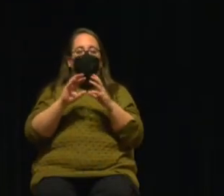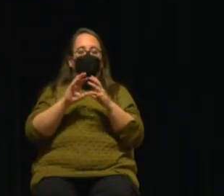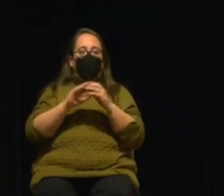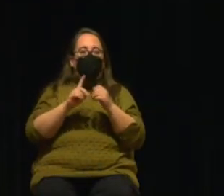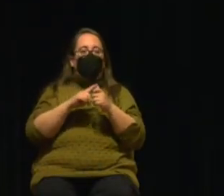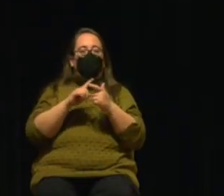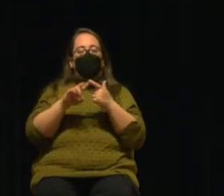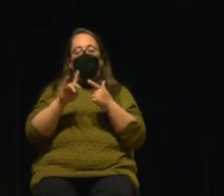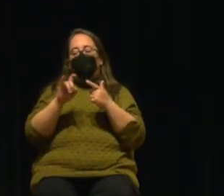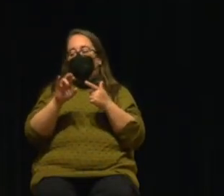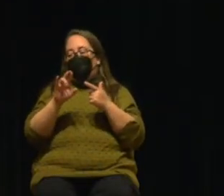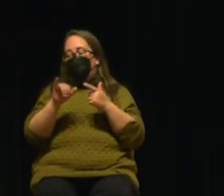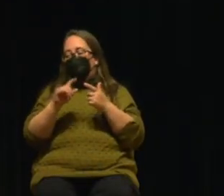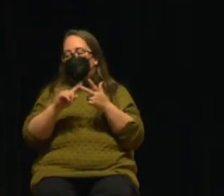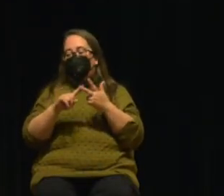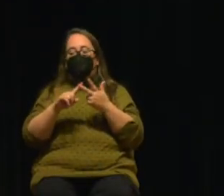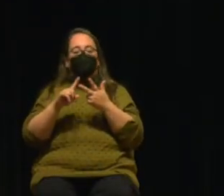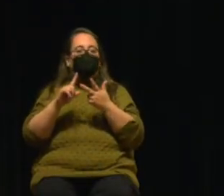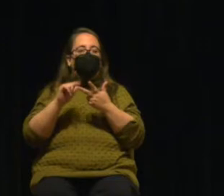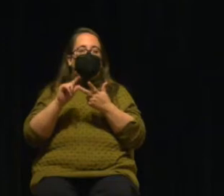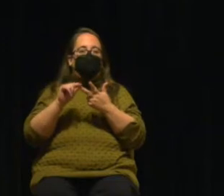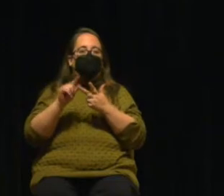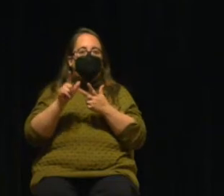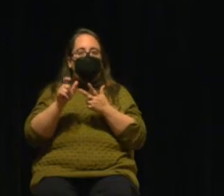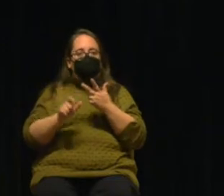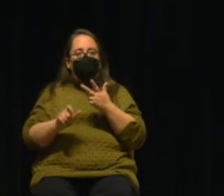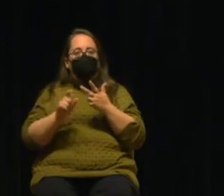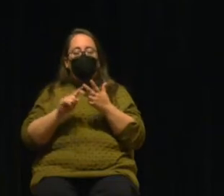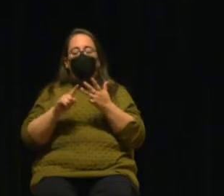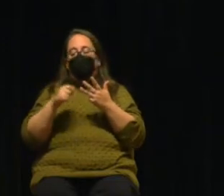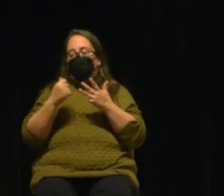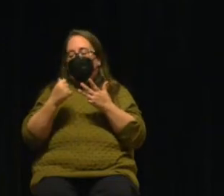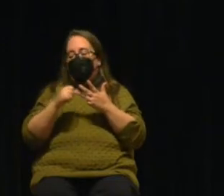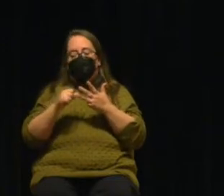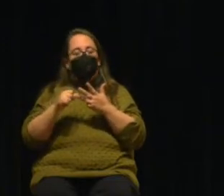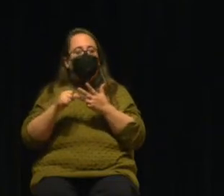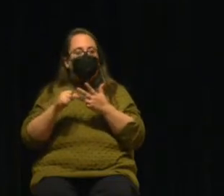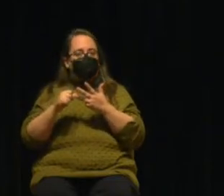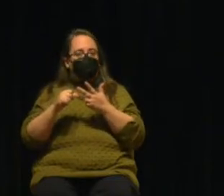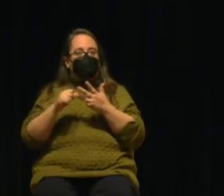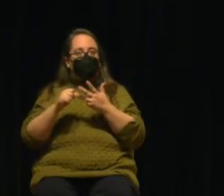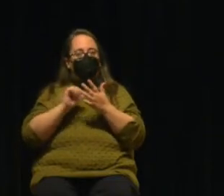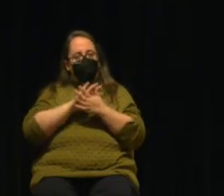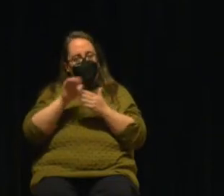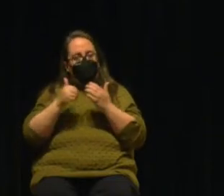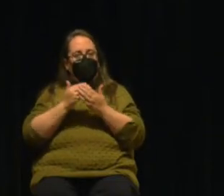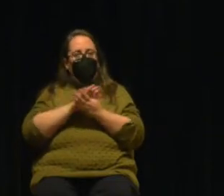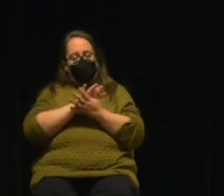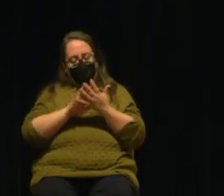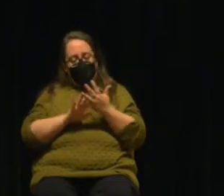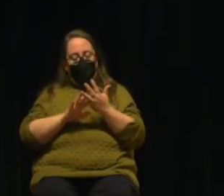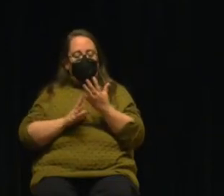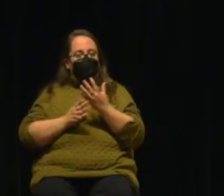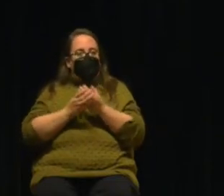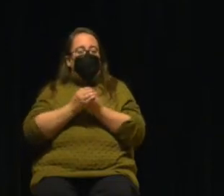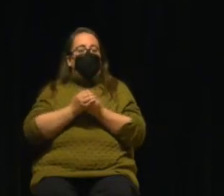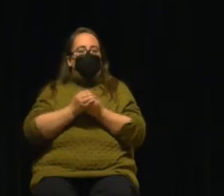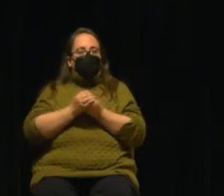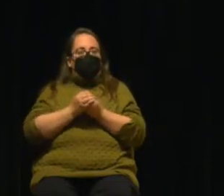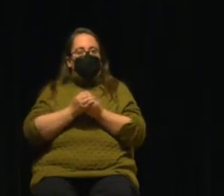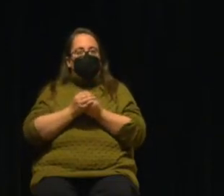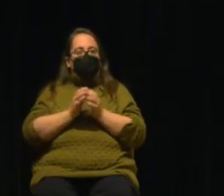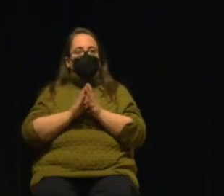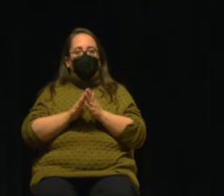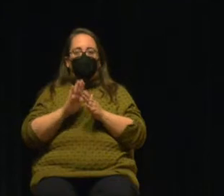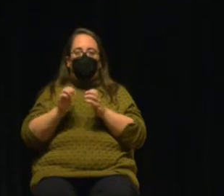biographies, newspaper articles, letters that Still reproduced, all of it compiled by him, all